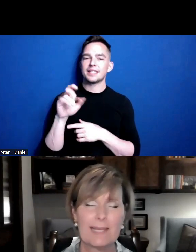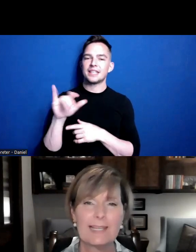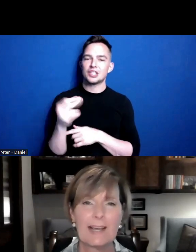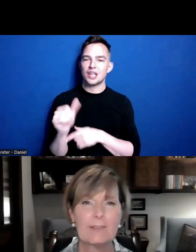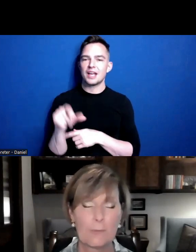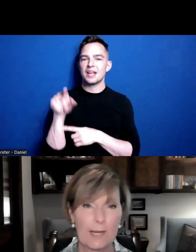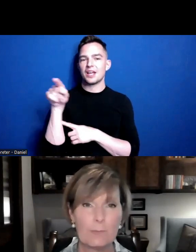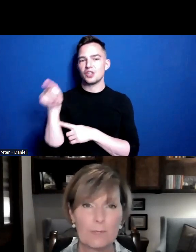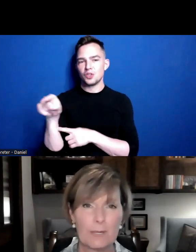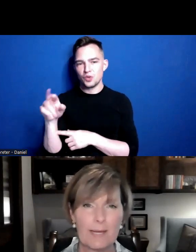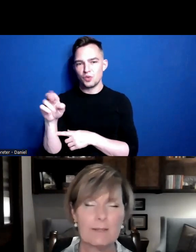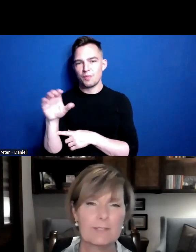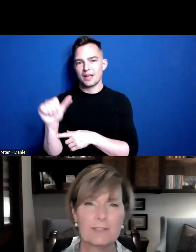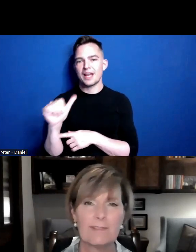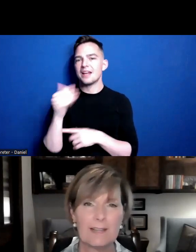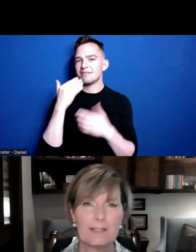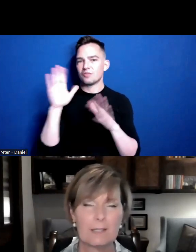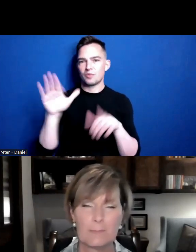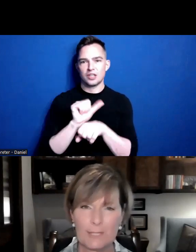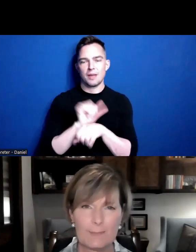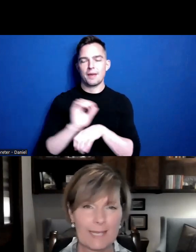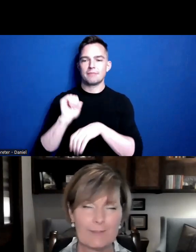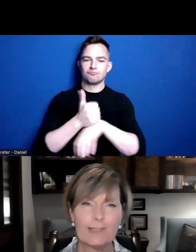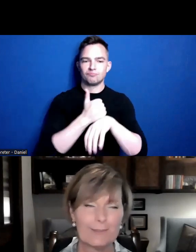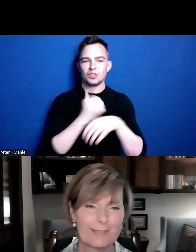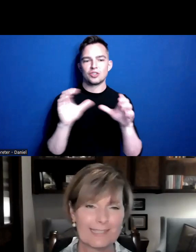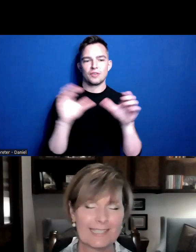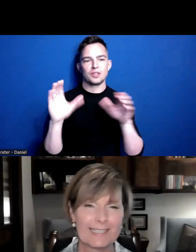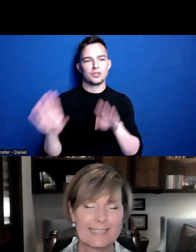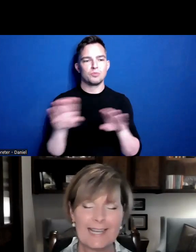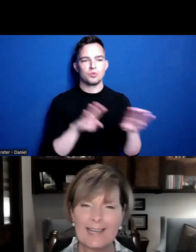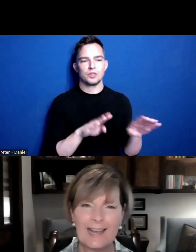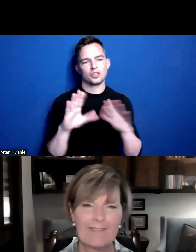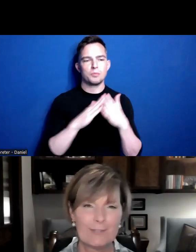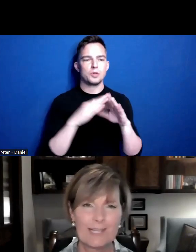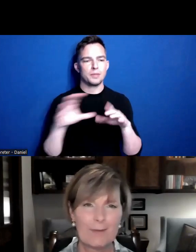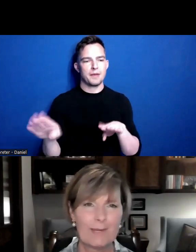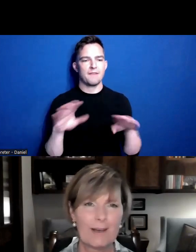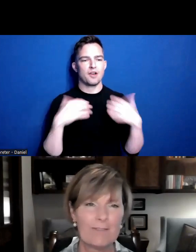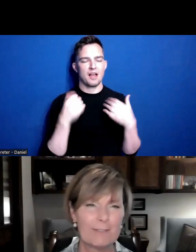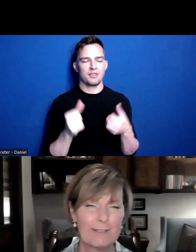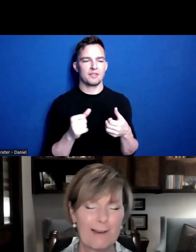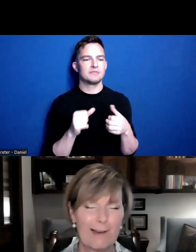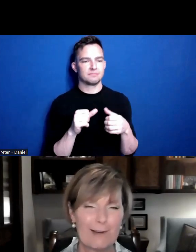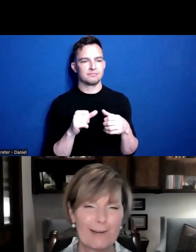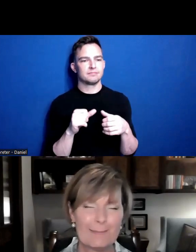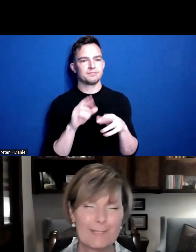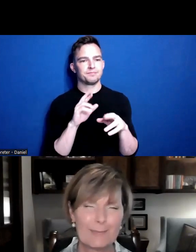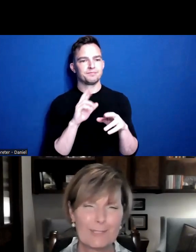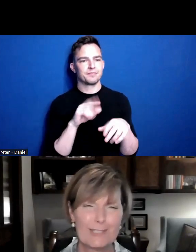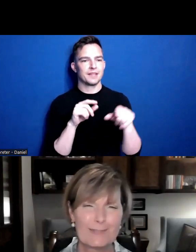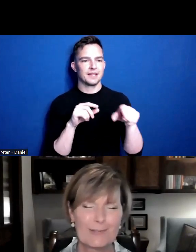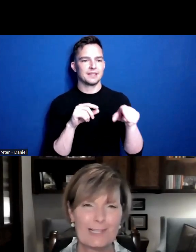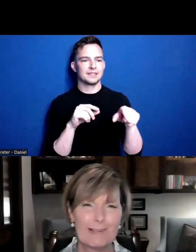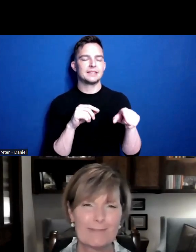job laying out the groundwork about certified community behavioral health clinics. First, I want to offer our